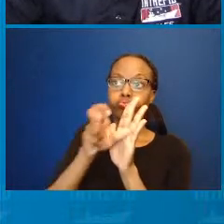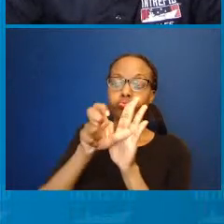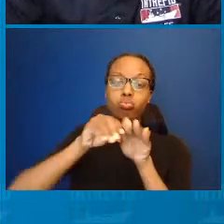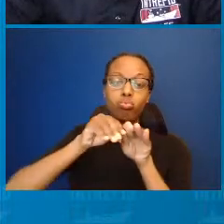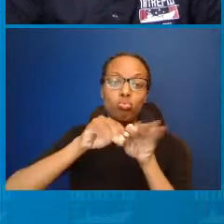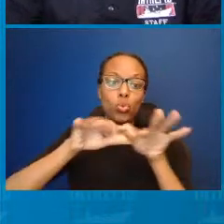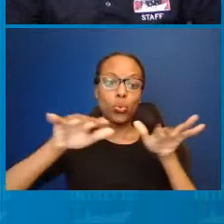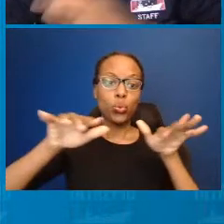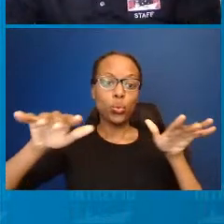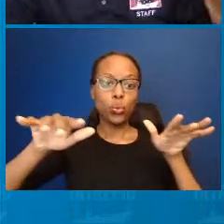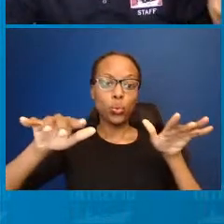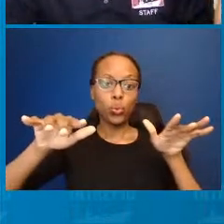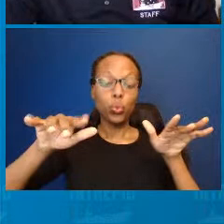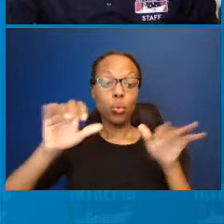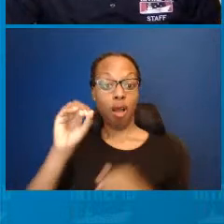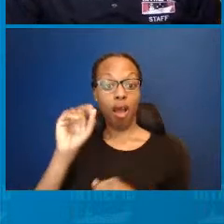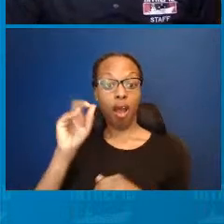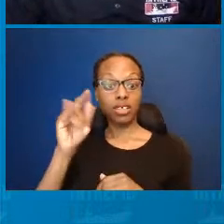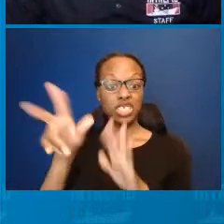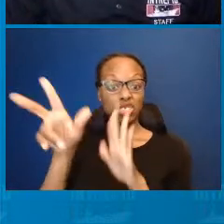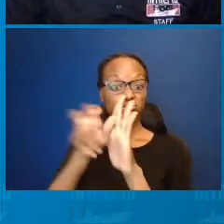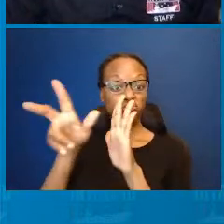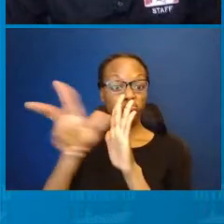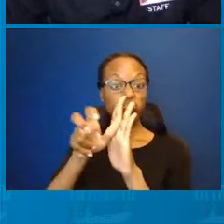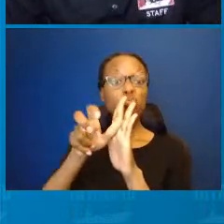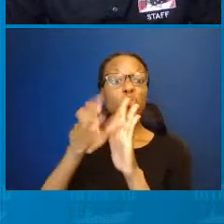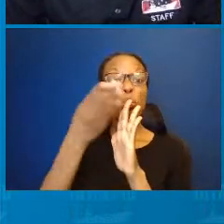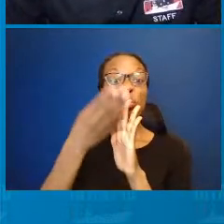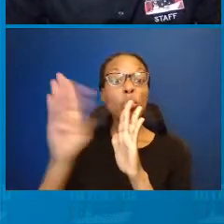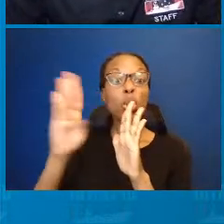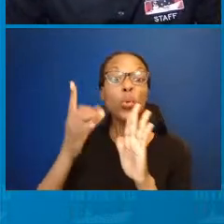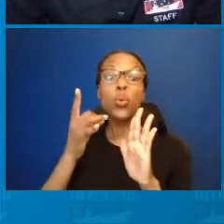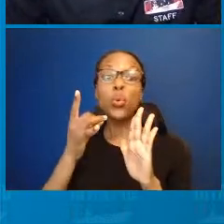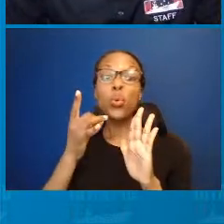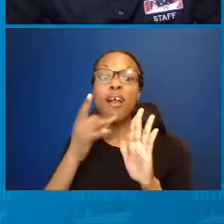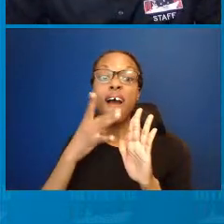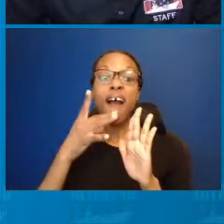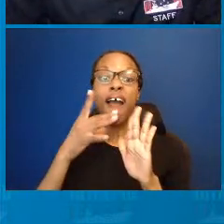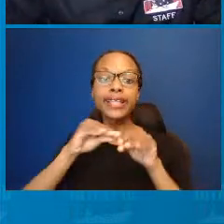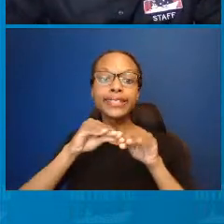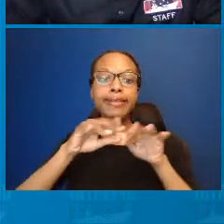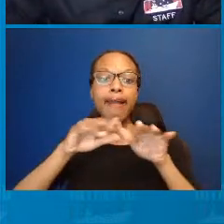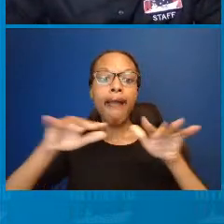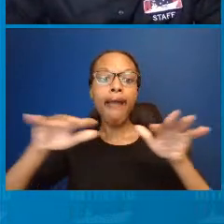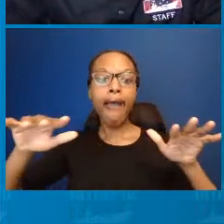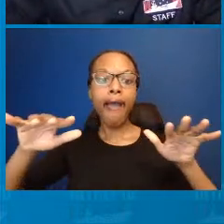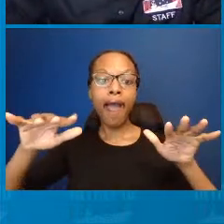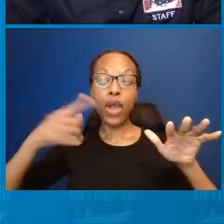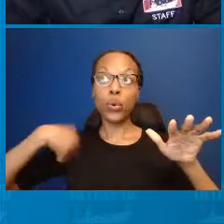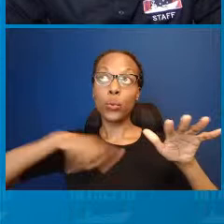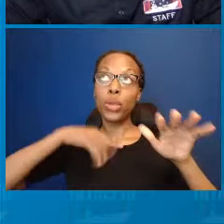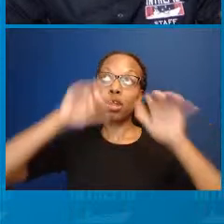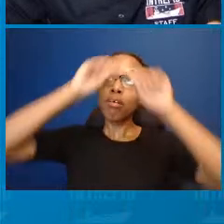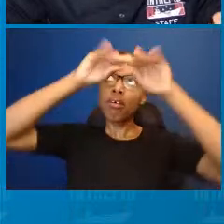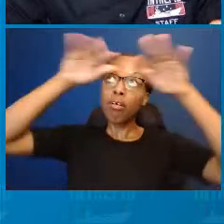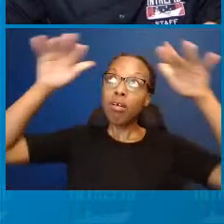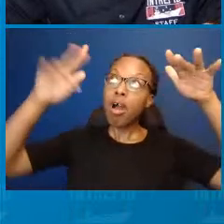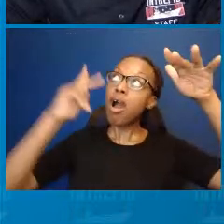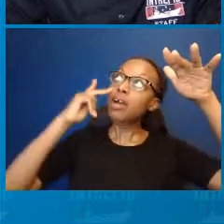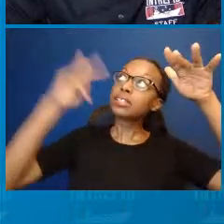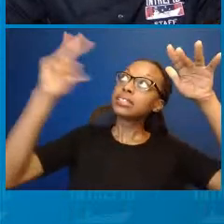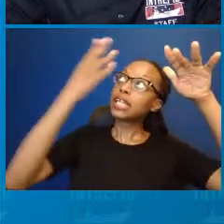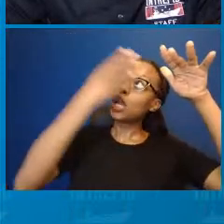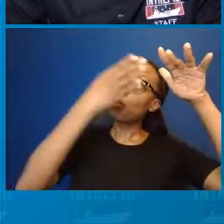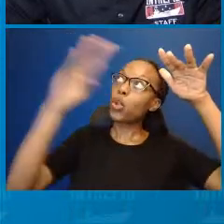our sky is blue, right? And during the day, when we look up, we can't see many stars, right? We can't see any stars, but I see